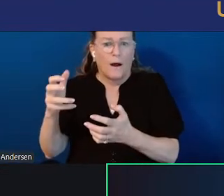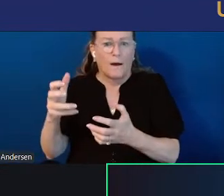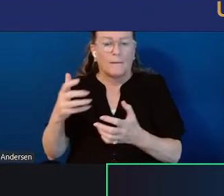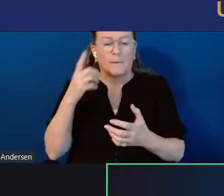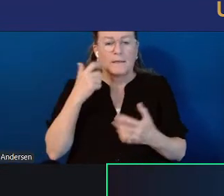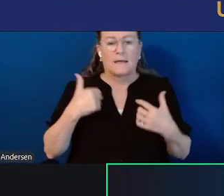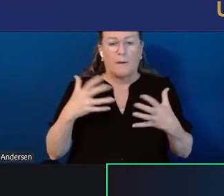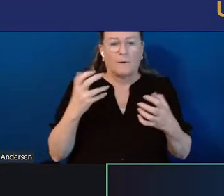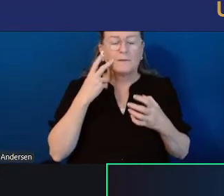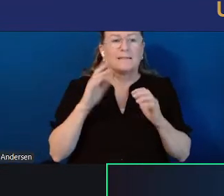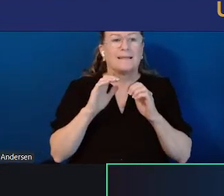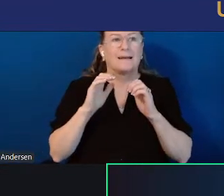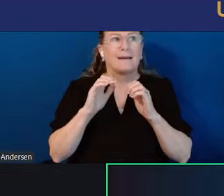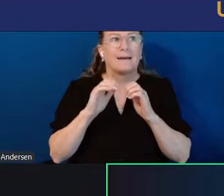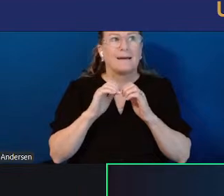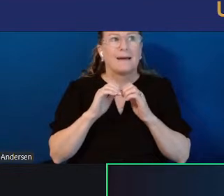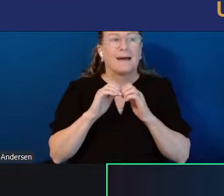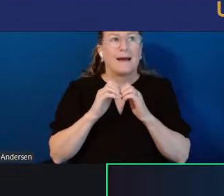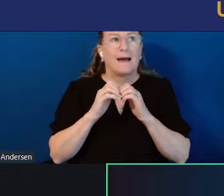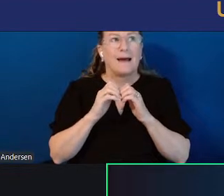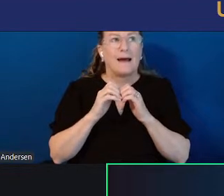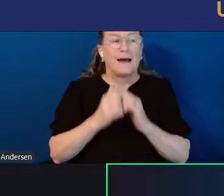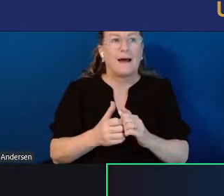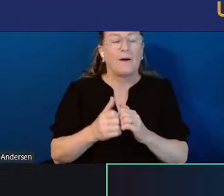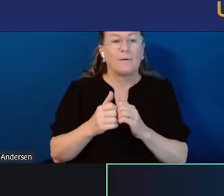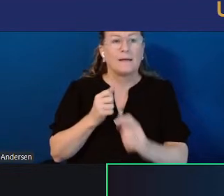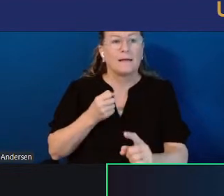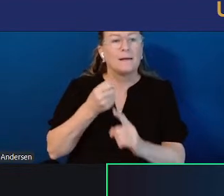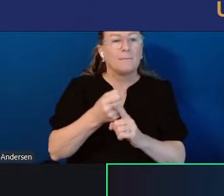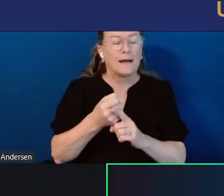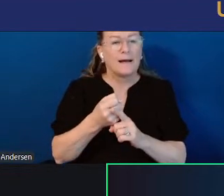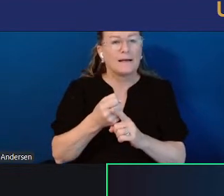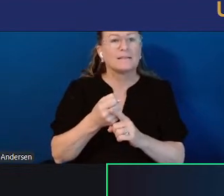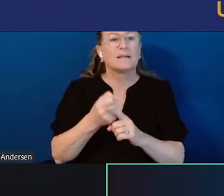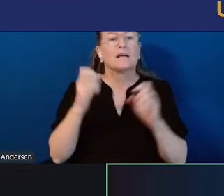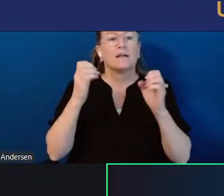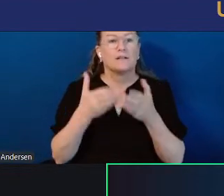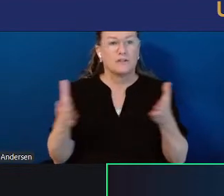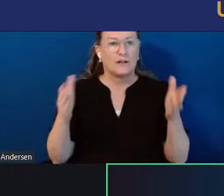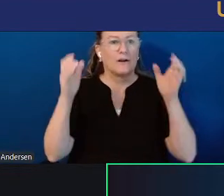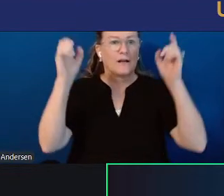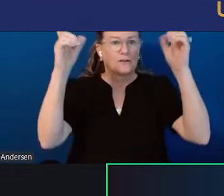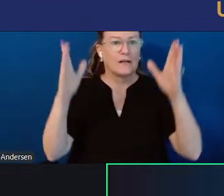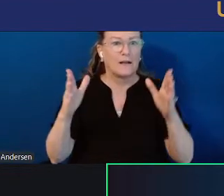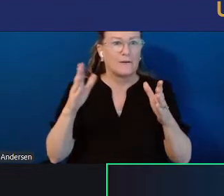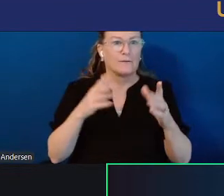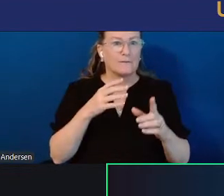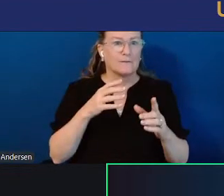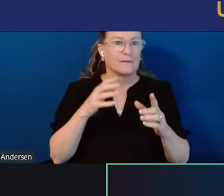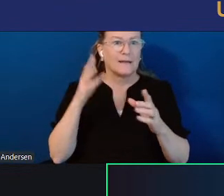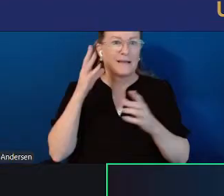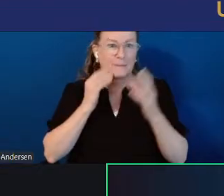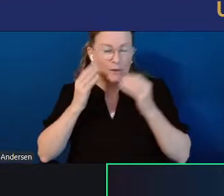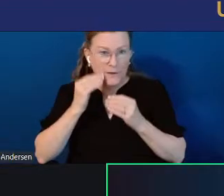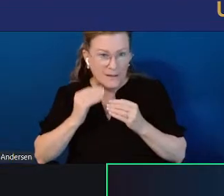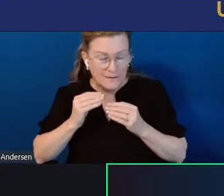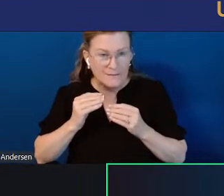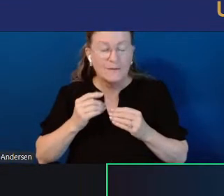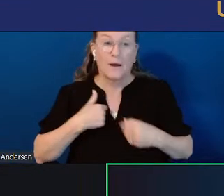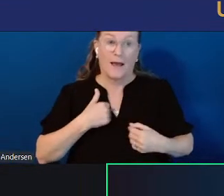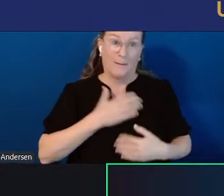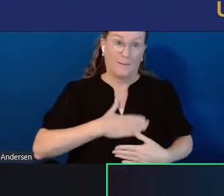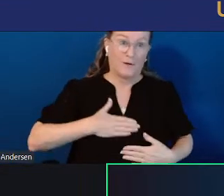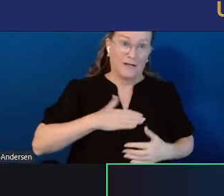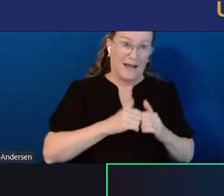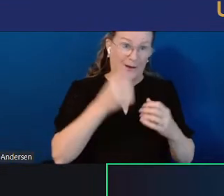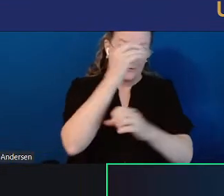see how this impacts the interaction with general education experiences. And so I appreciate the way